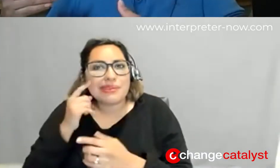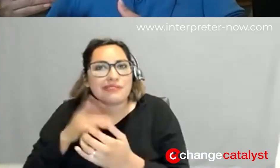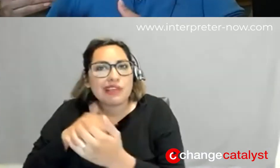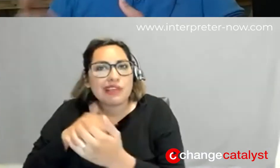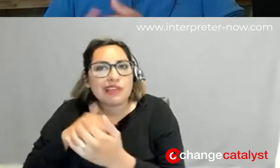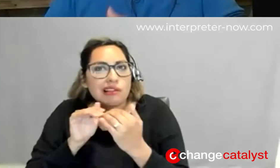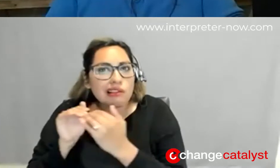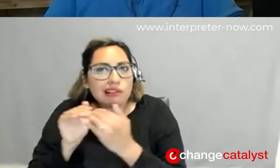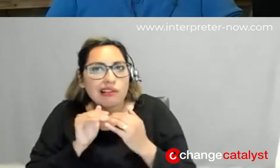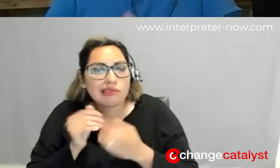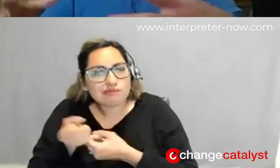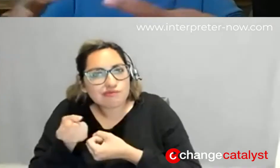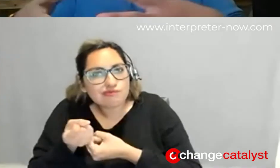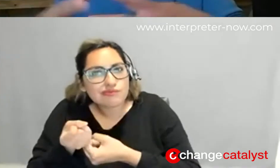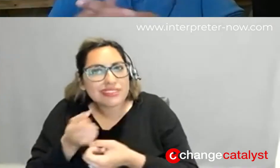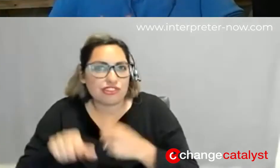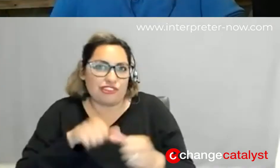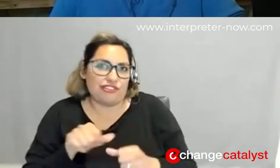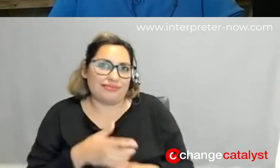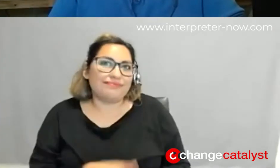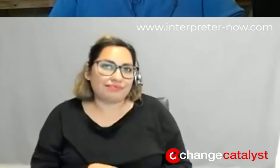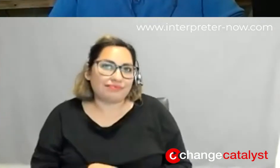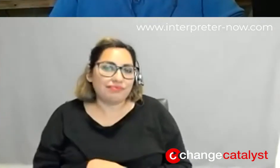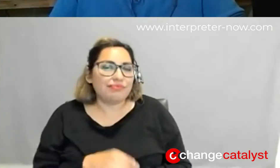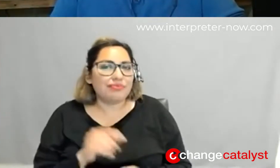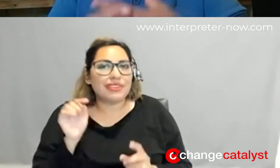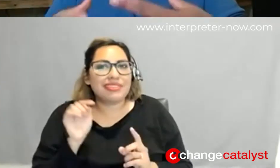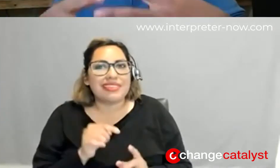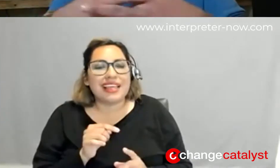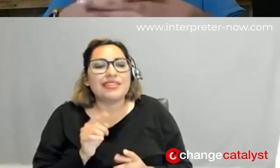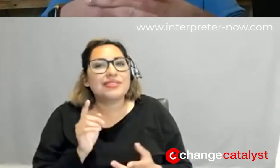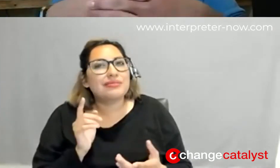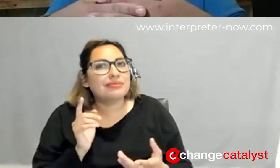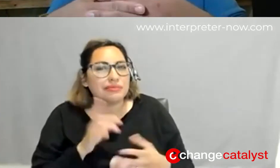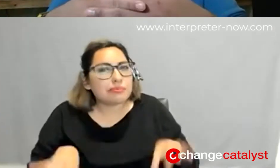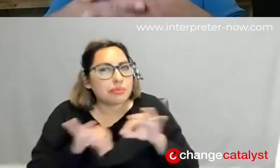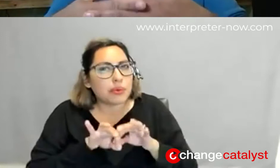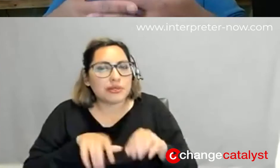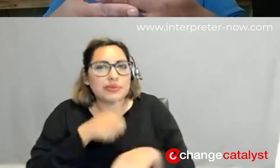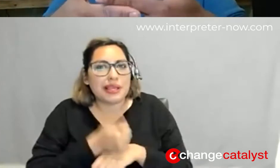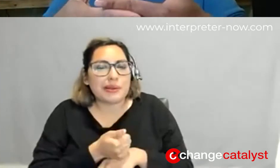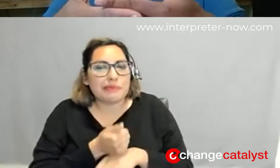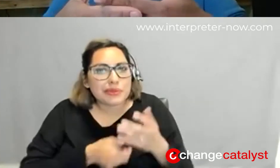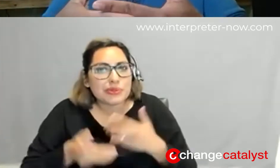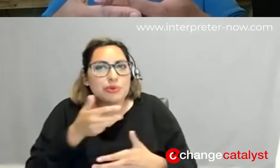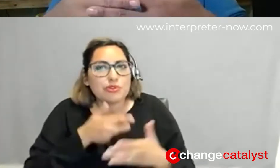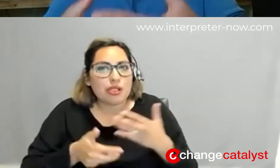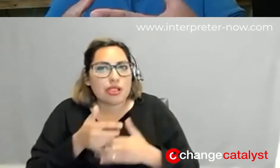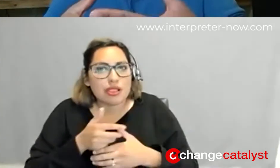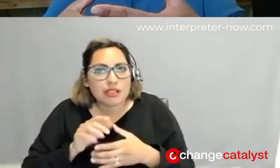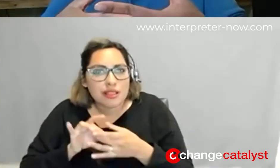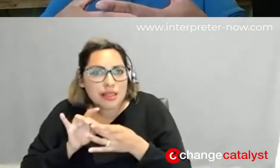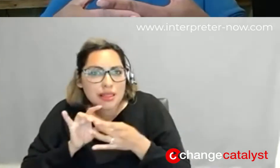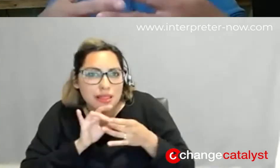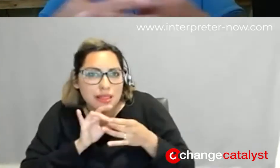other, right? So that's one of those things where we set up, the important thing is setting up the social construct, the social